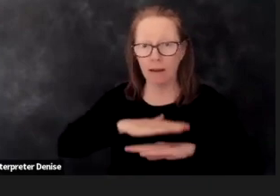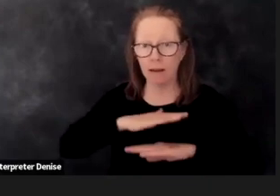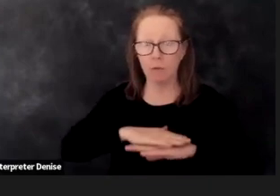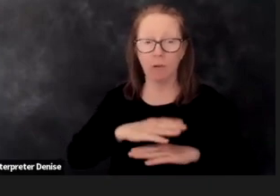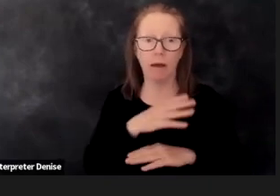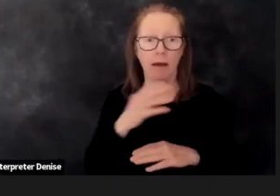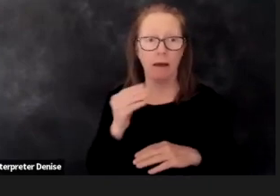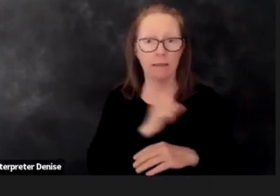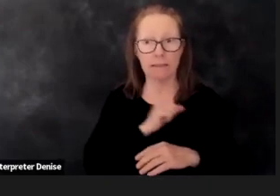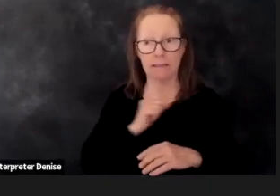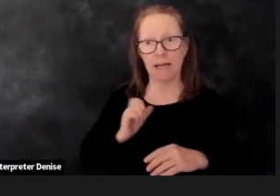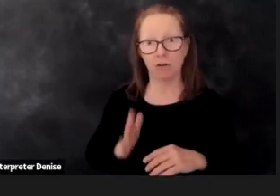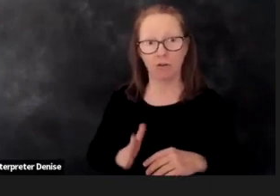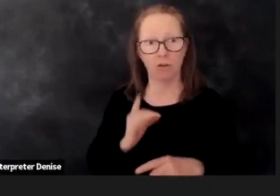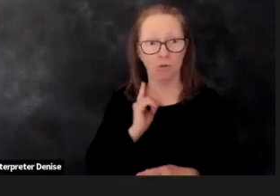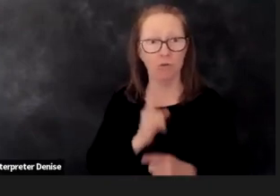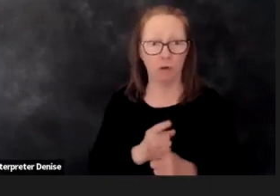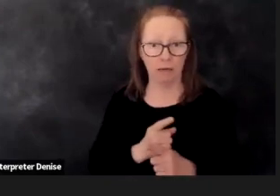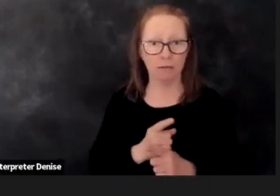Senator was right.